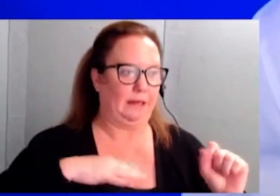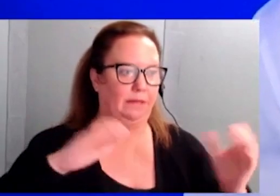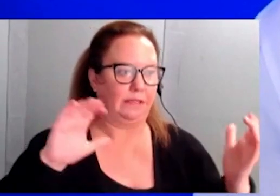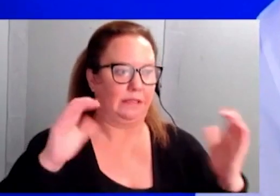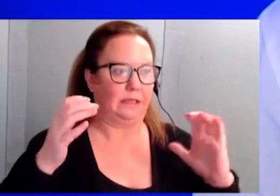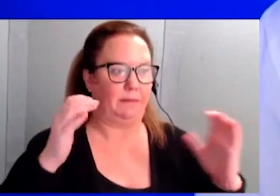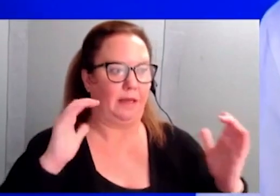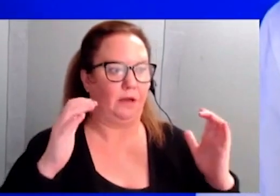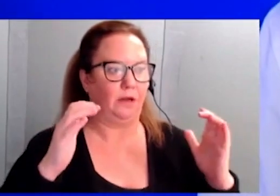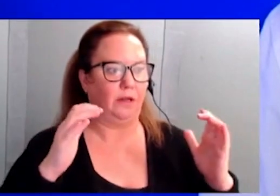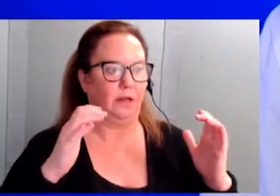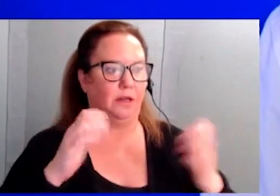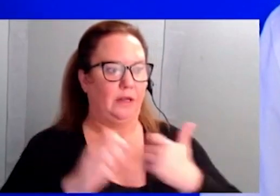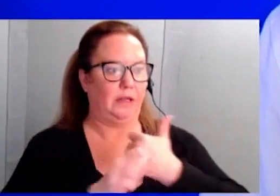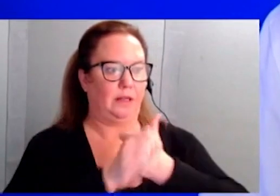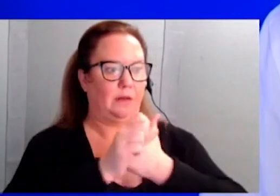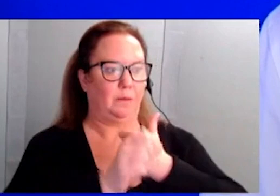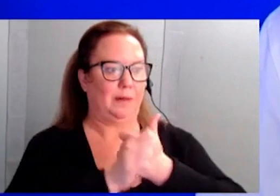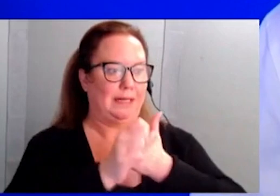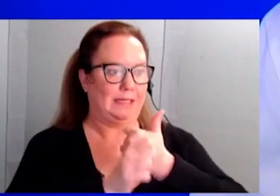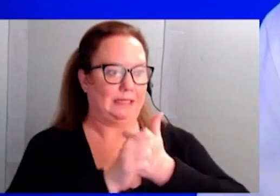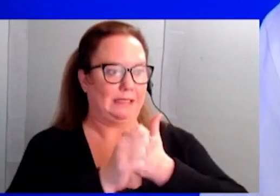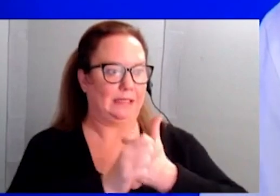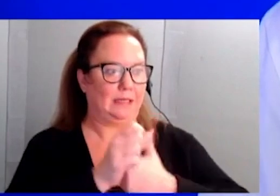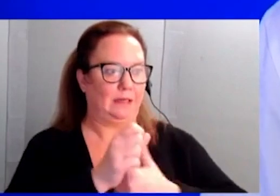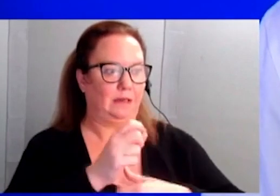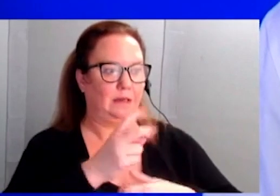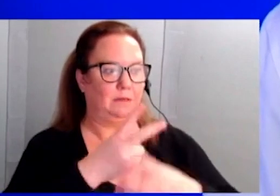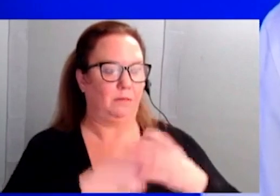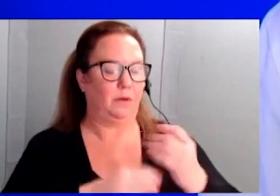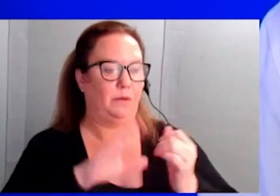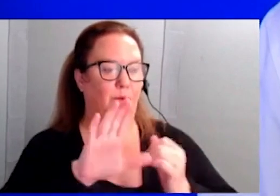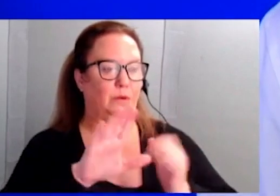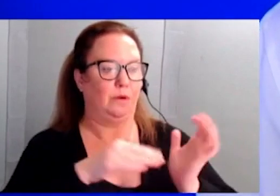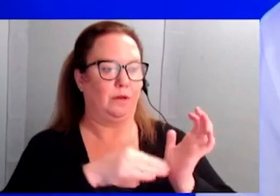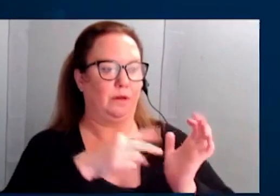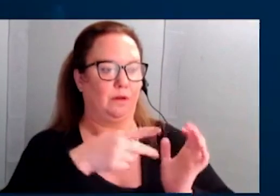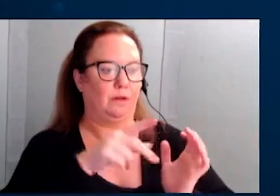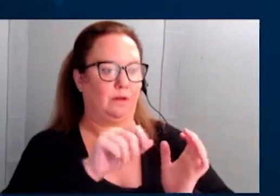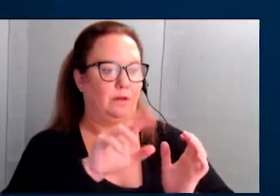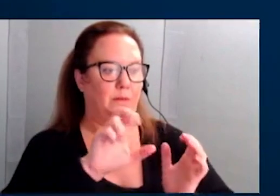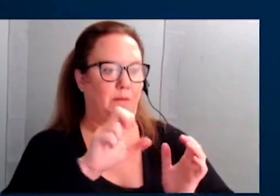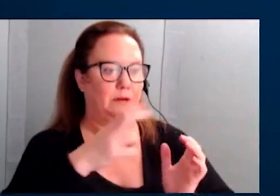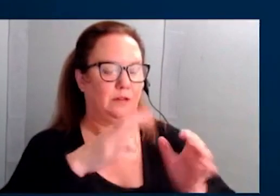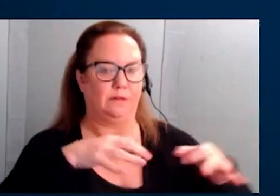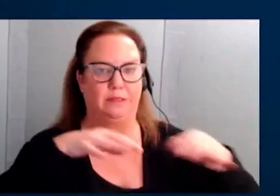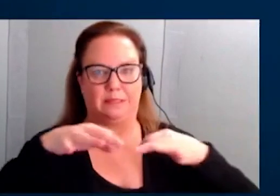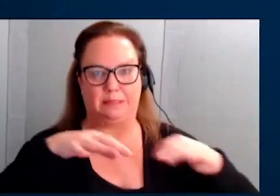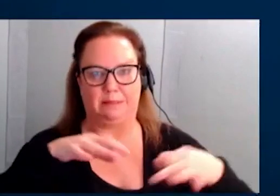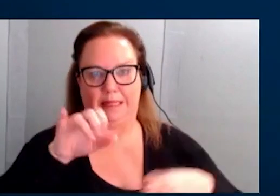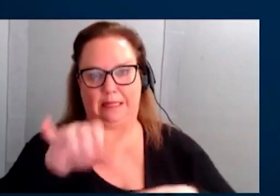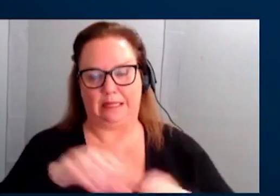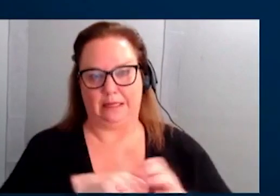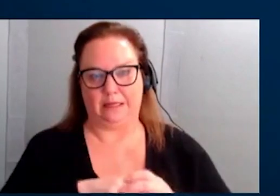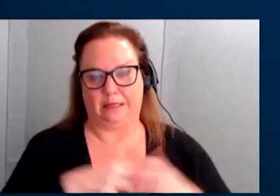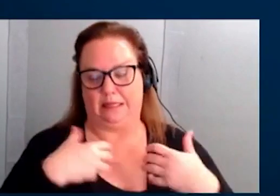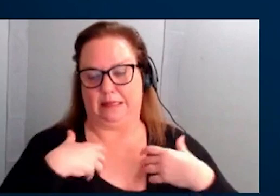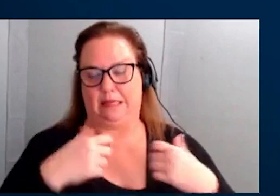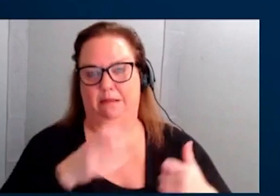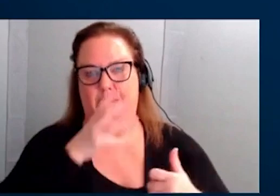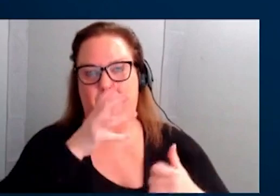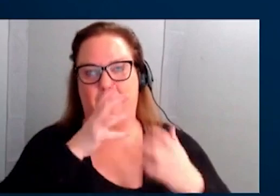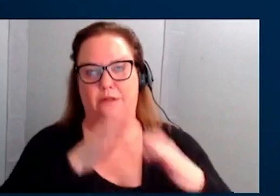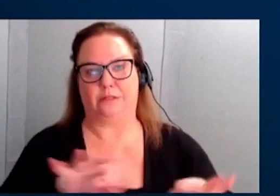very little risks, and I think both you and Dr. Parrish have stated that very well. And Dr. Parrish, you've always said that the health of the mother is key to the health